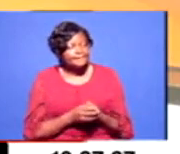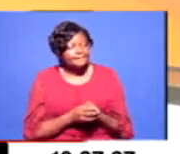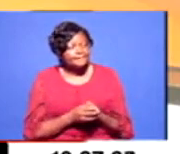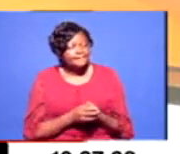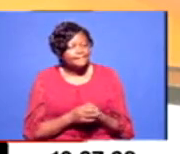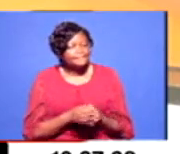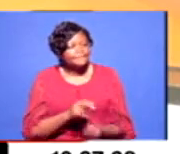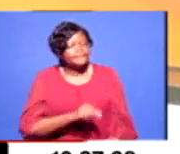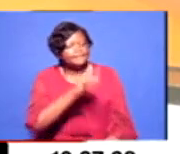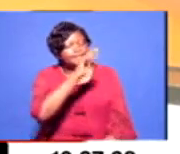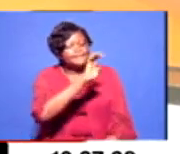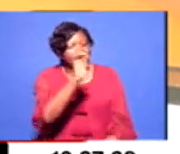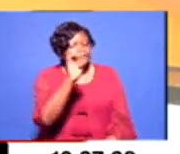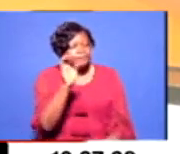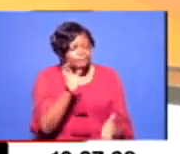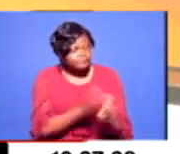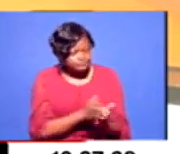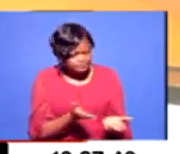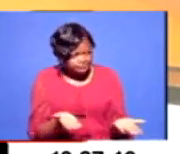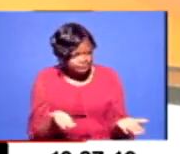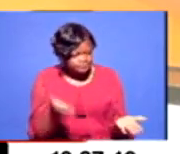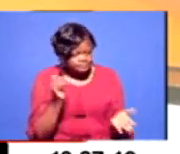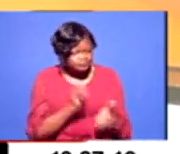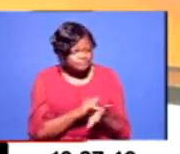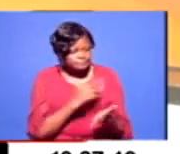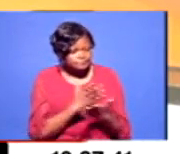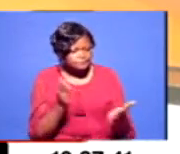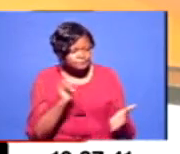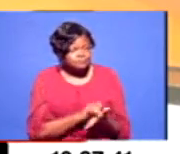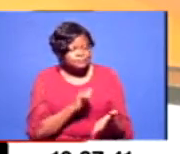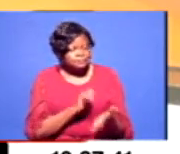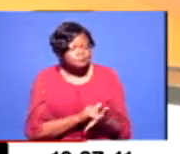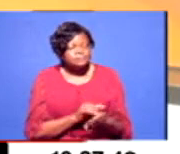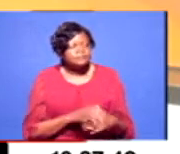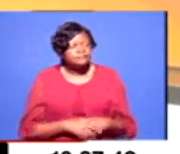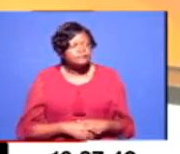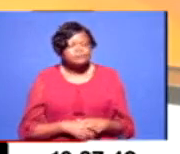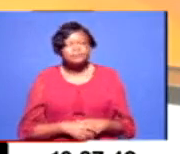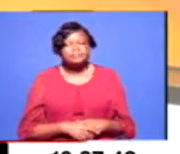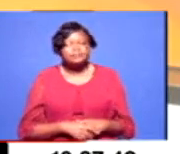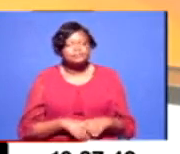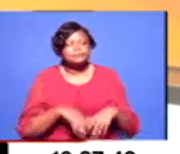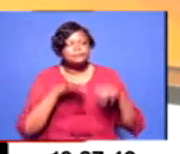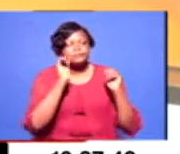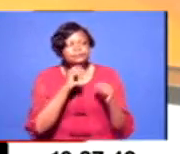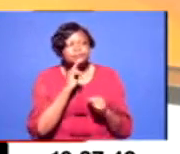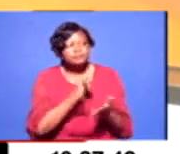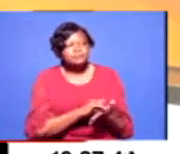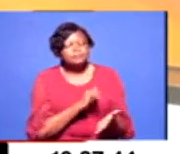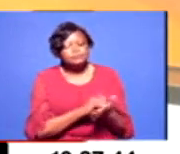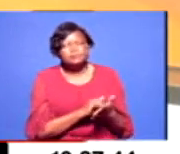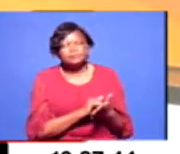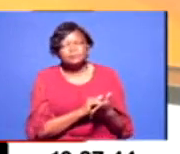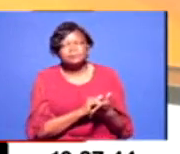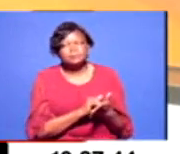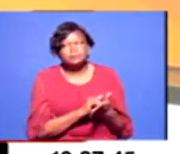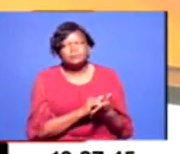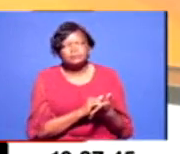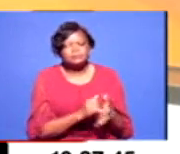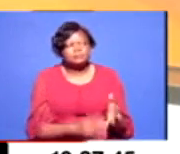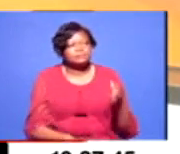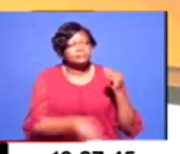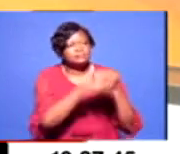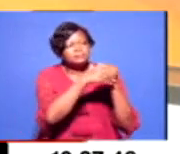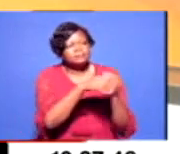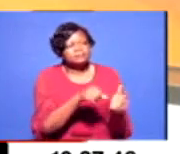northeastern. And that is something that we can say it's adding to the problem that we already